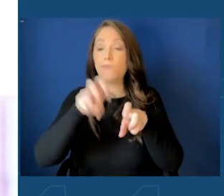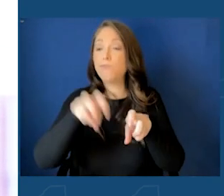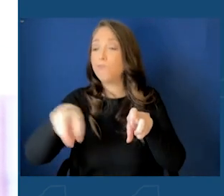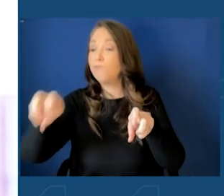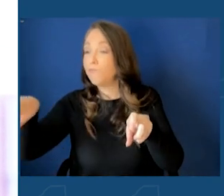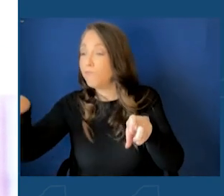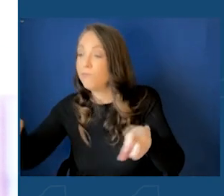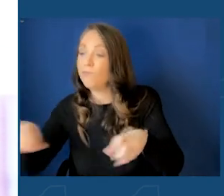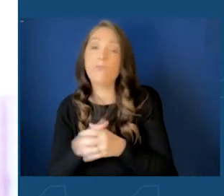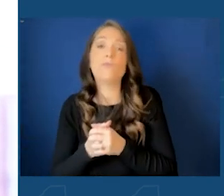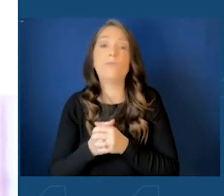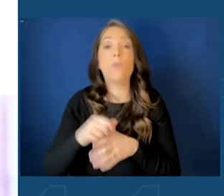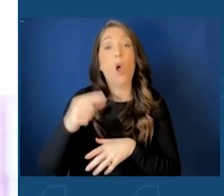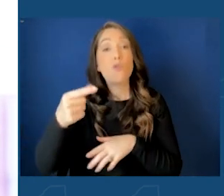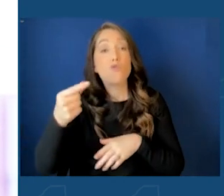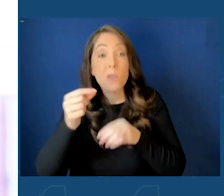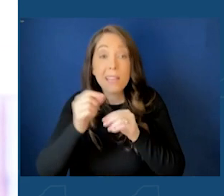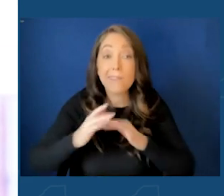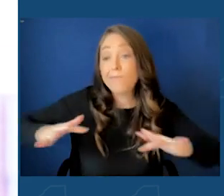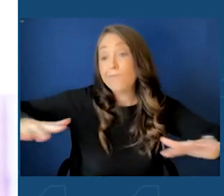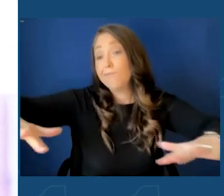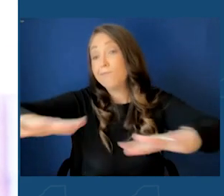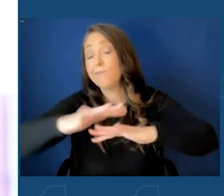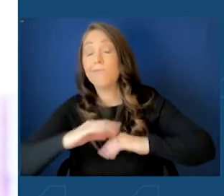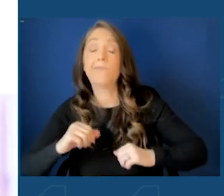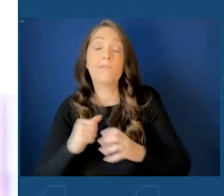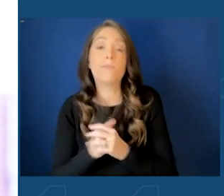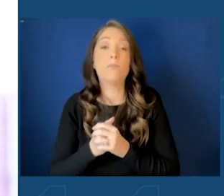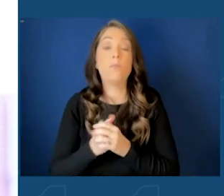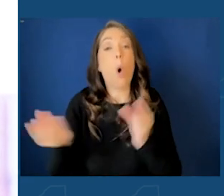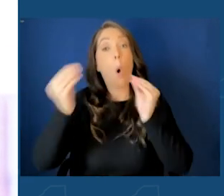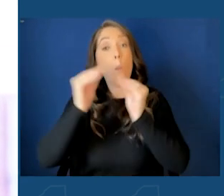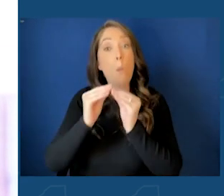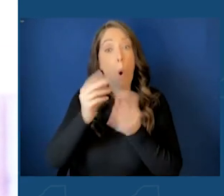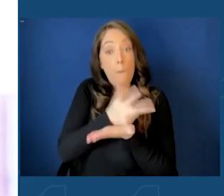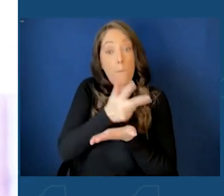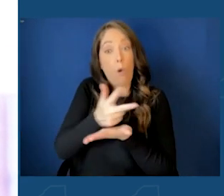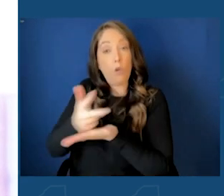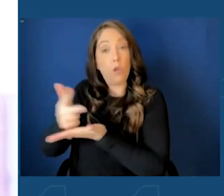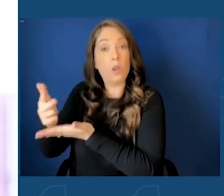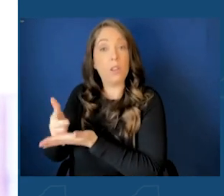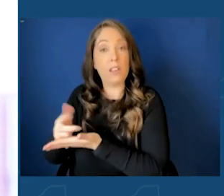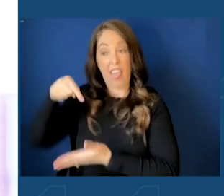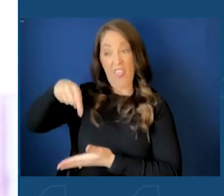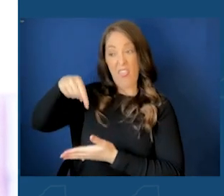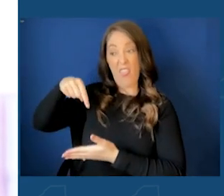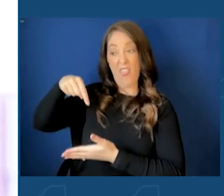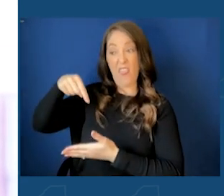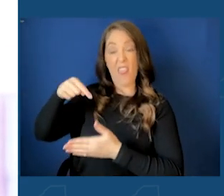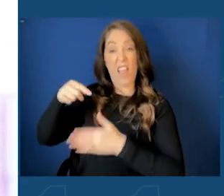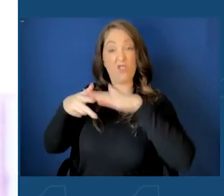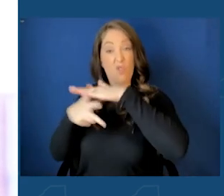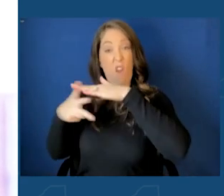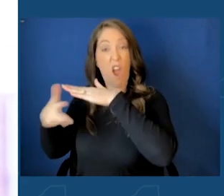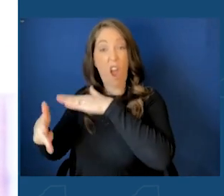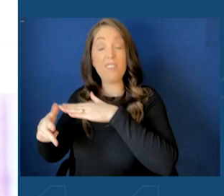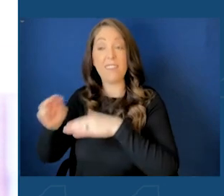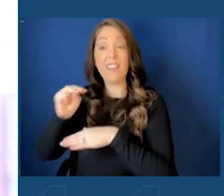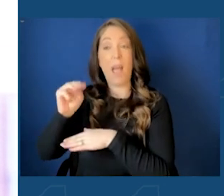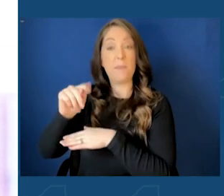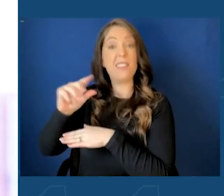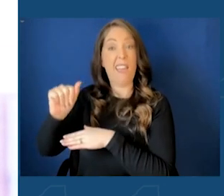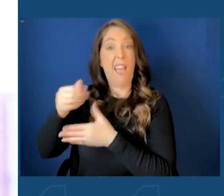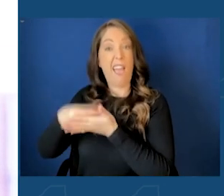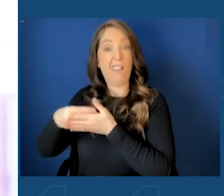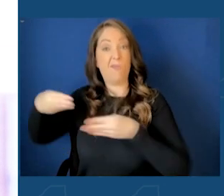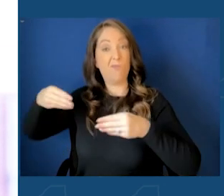green space, and more commuter parking. The parking garage we're in right now, which was MTA funded. So all of these changes are going to